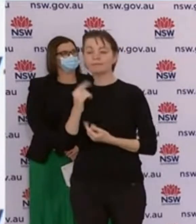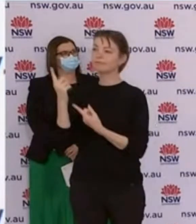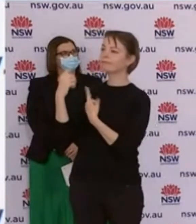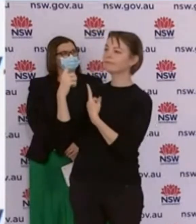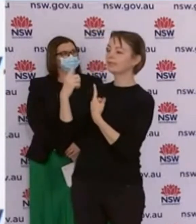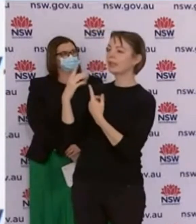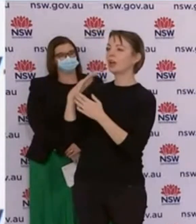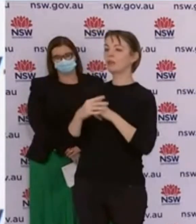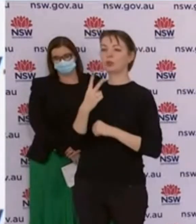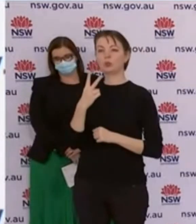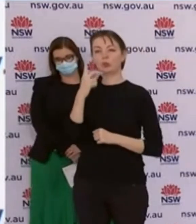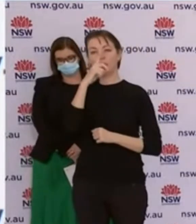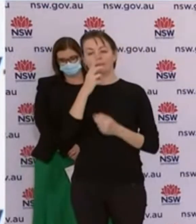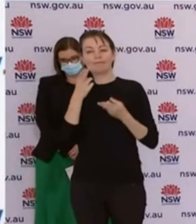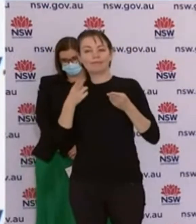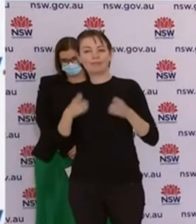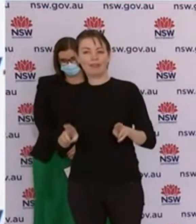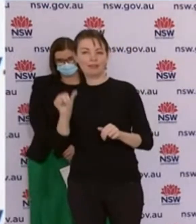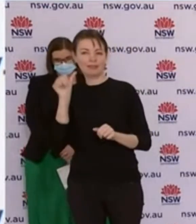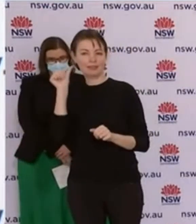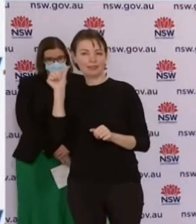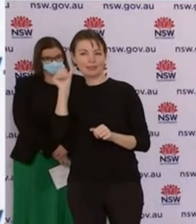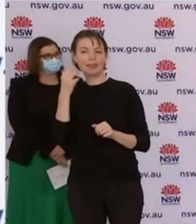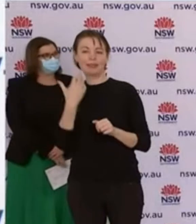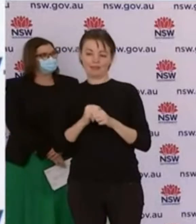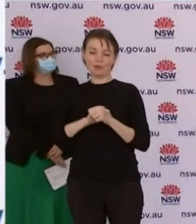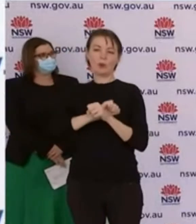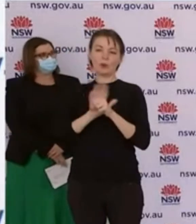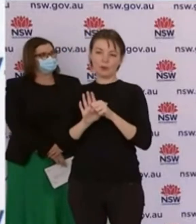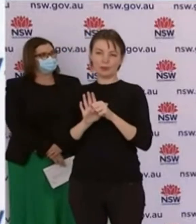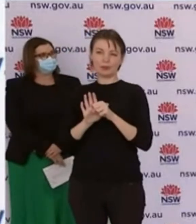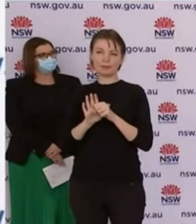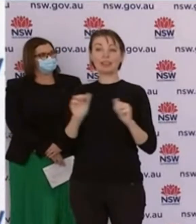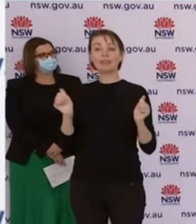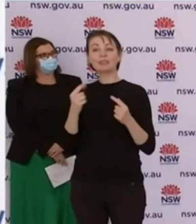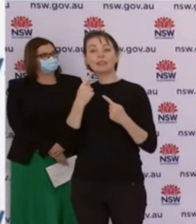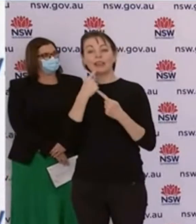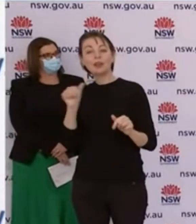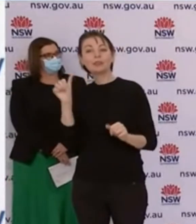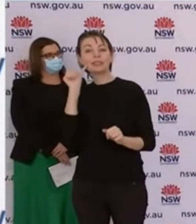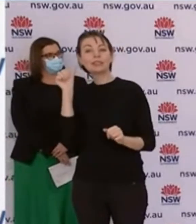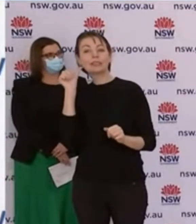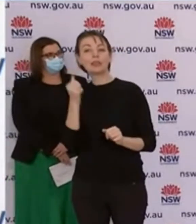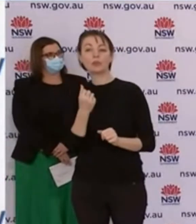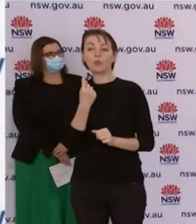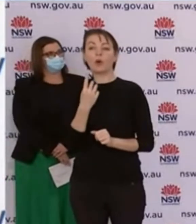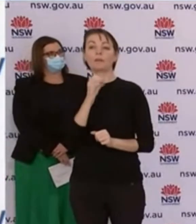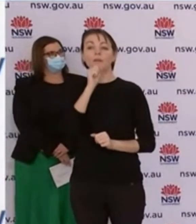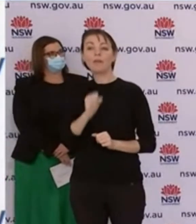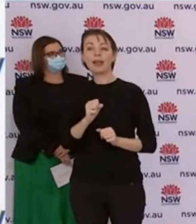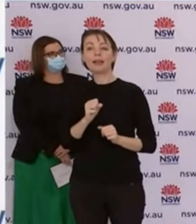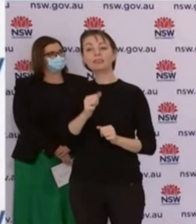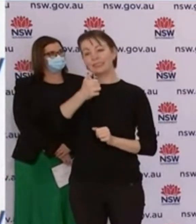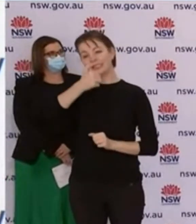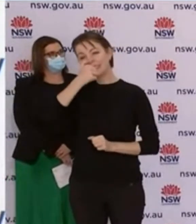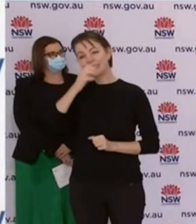notified of the deaths of 2 people who had COVID-19. As announced yesterday, there is a man in his